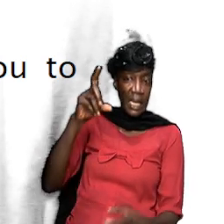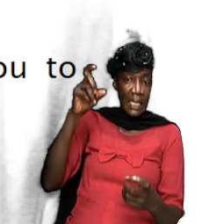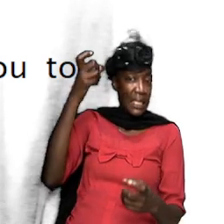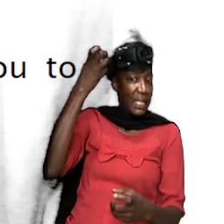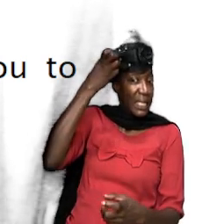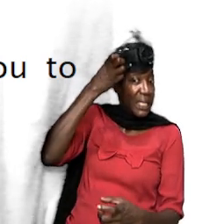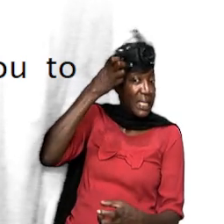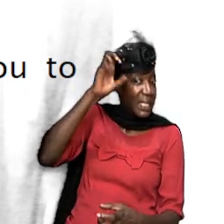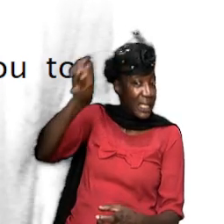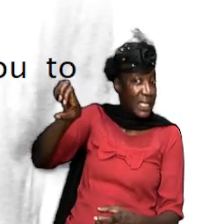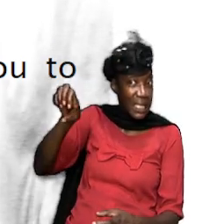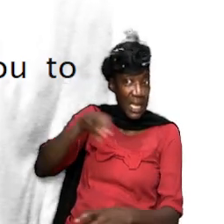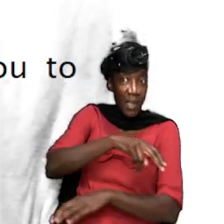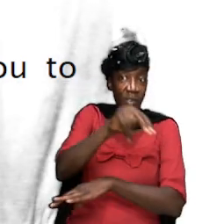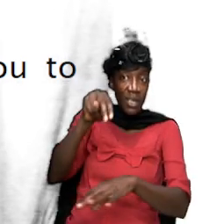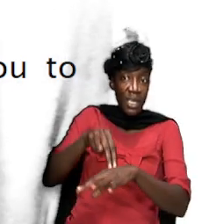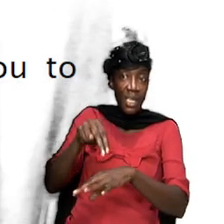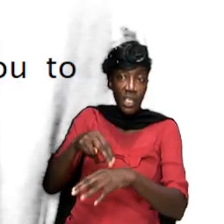many gods.